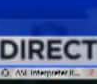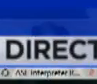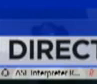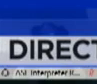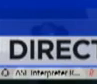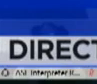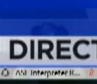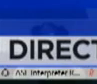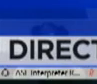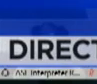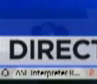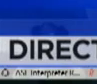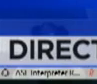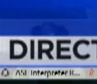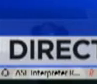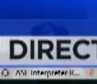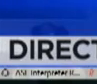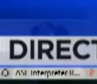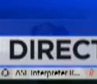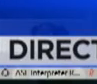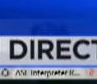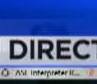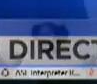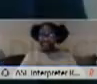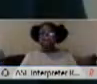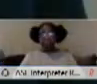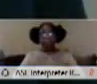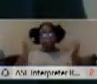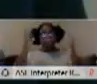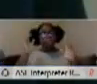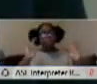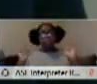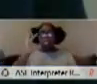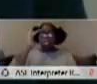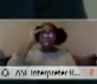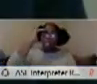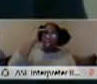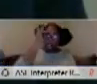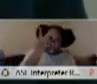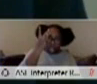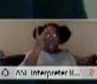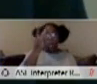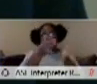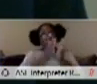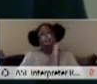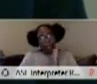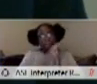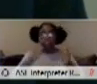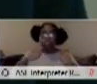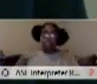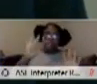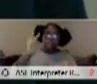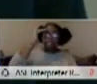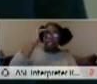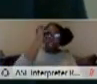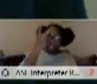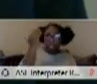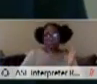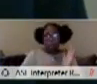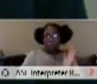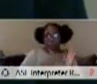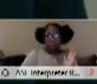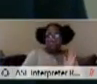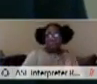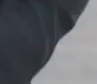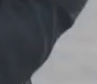the pandemic. While we're aware that there are many that are tired of repeated requests to sacrifice and others that are unhappy